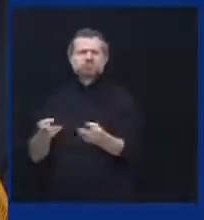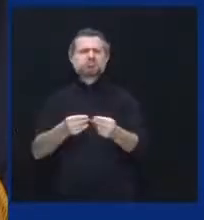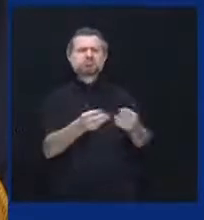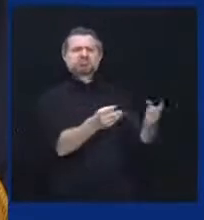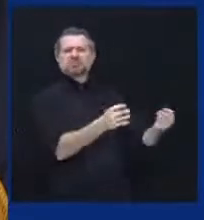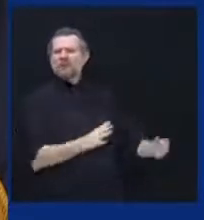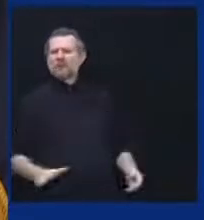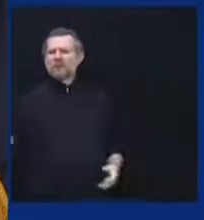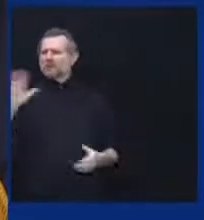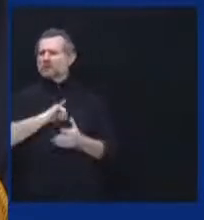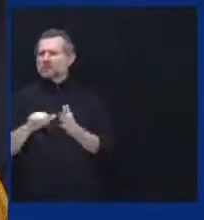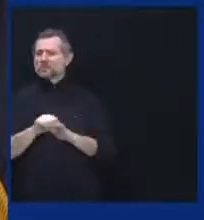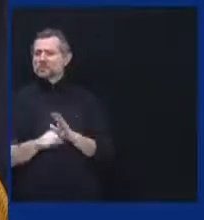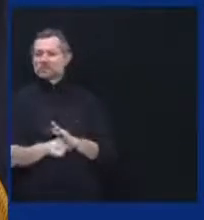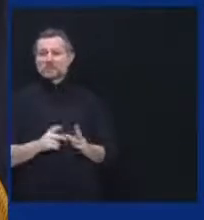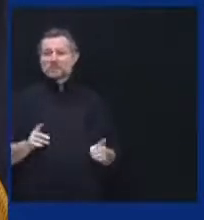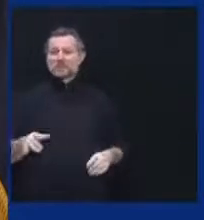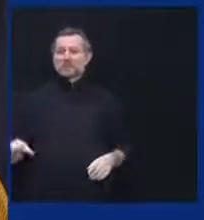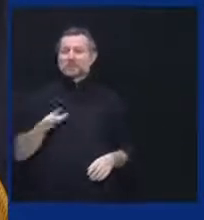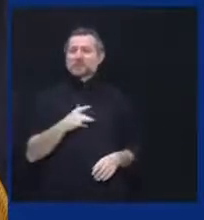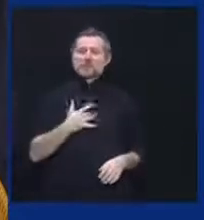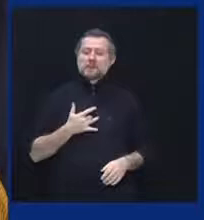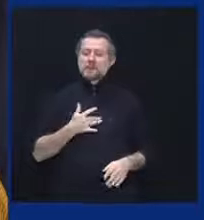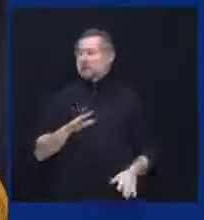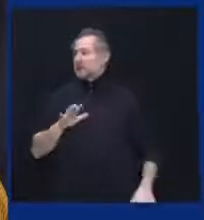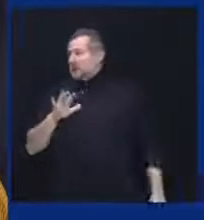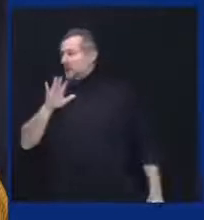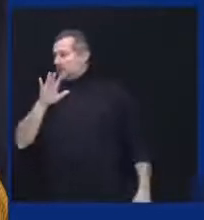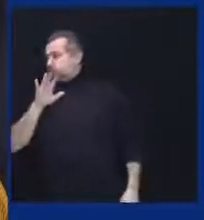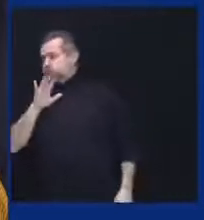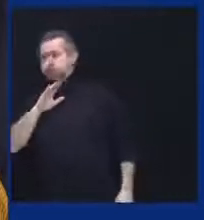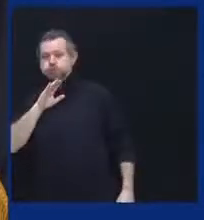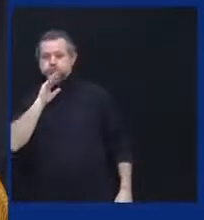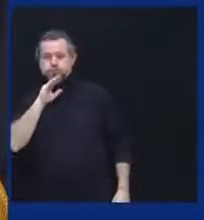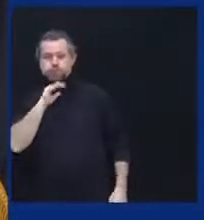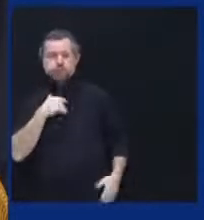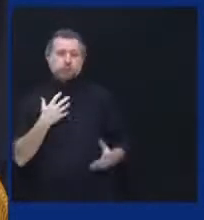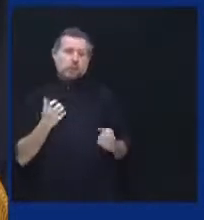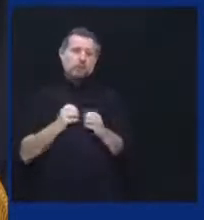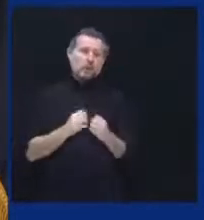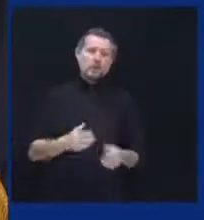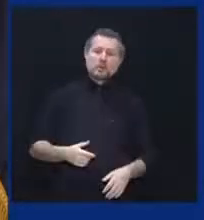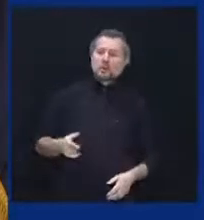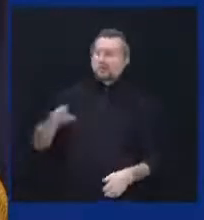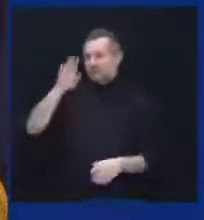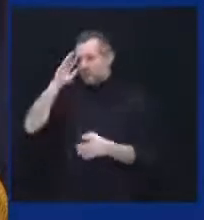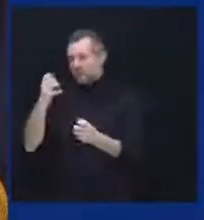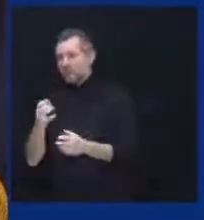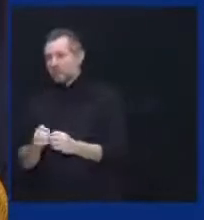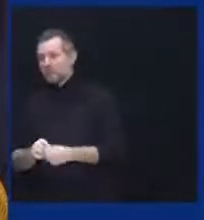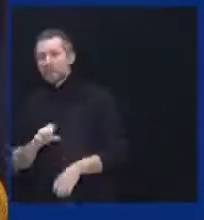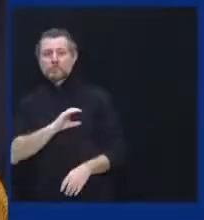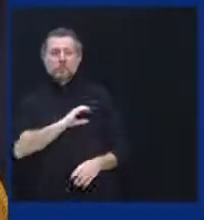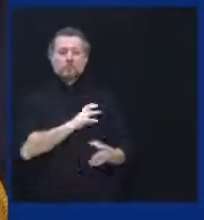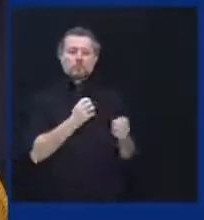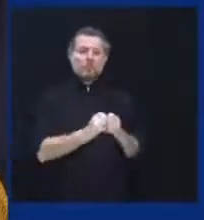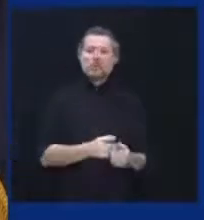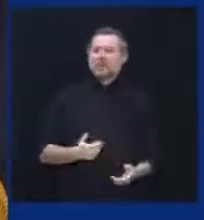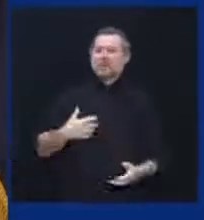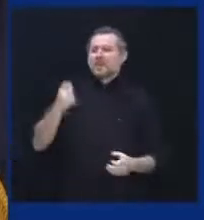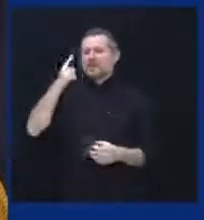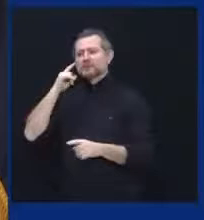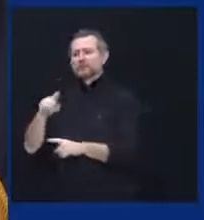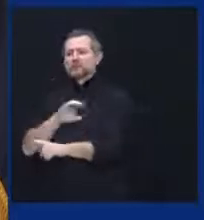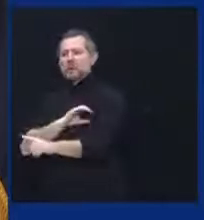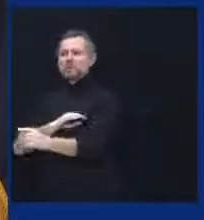this pent-up frustration. Police want more. Firefighters want more. Politicians say, I think the police should